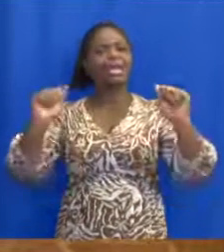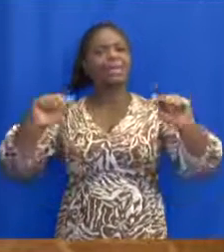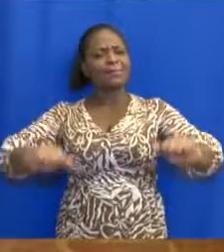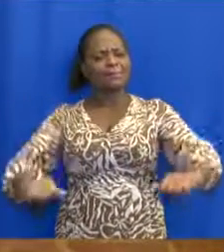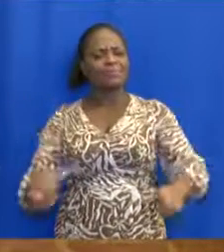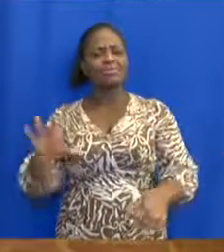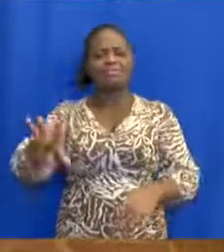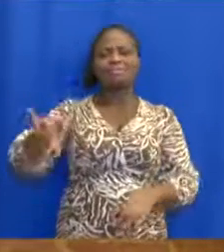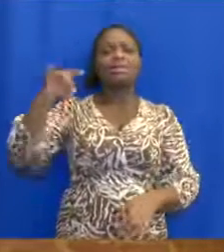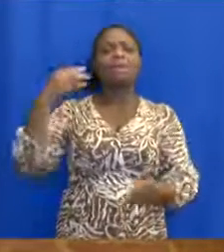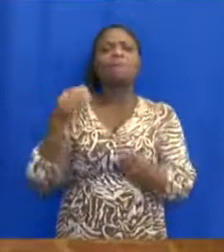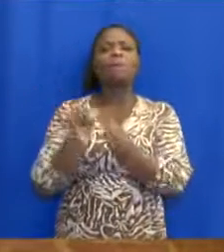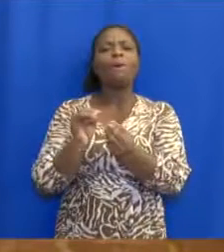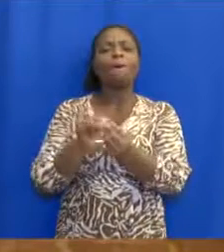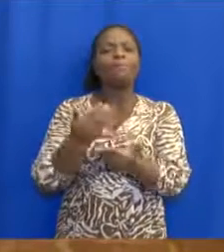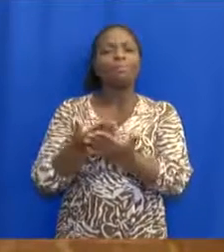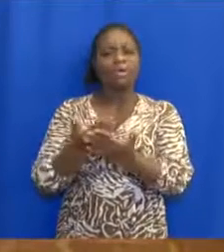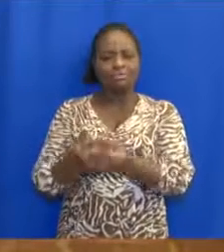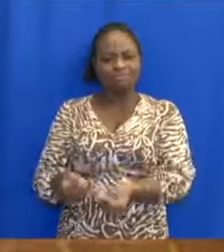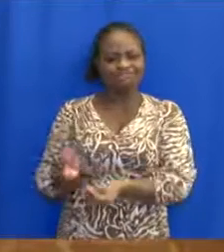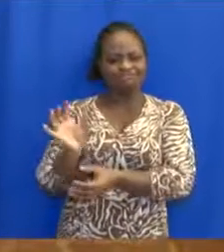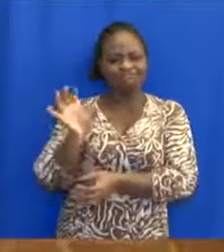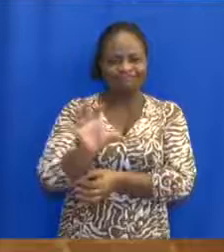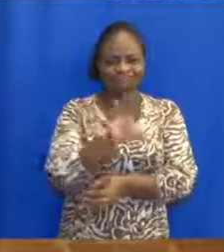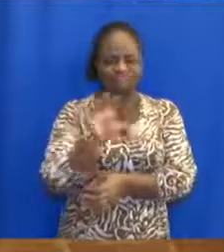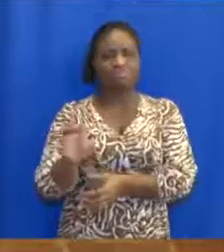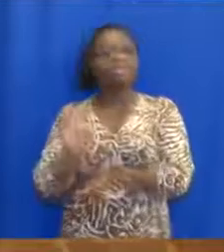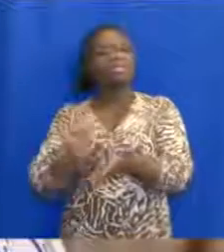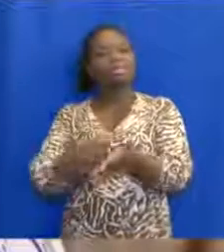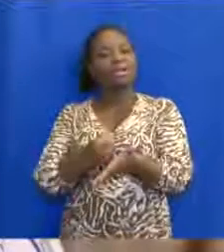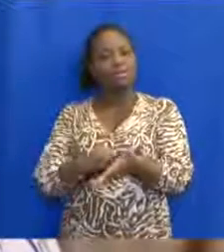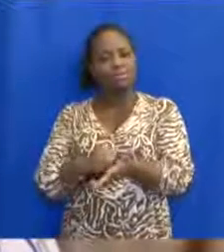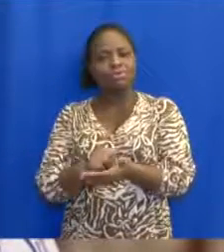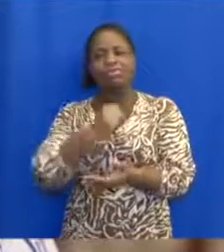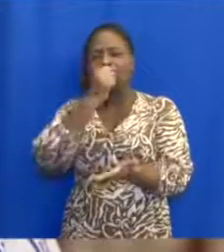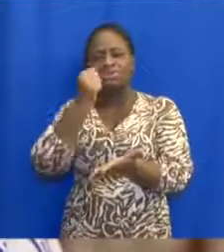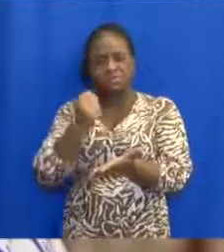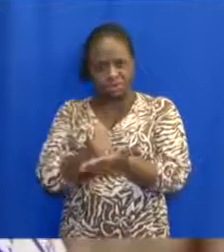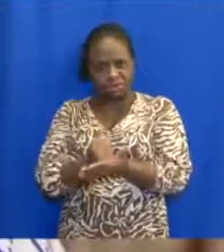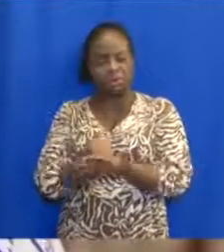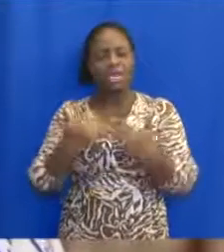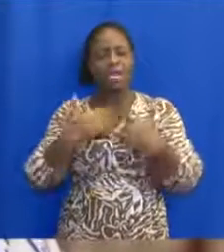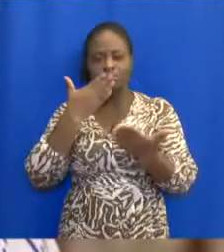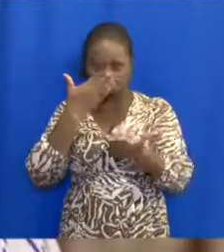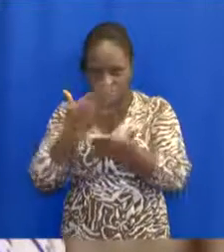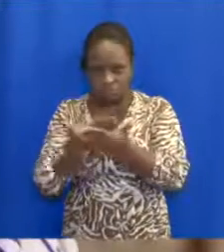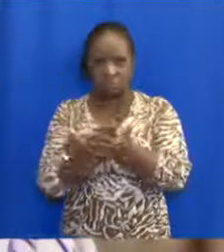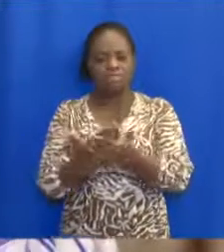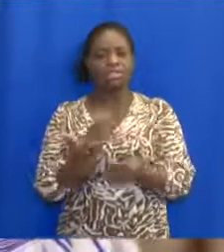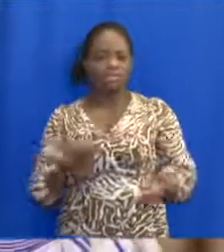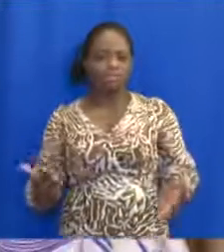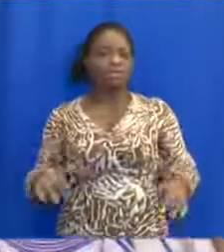more resources to strengthen the productive sectors of the economy to ensure sustained economic activity.